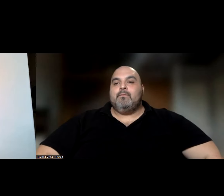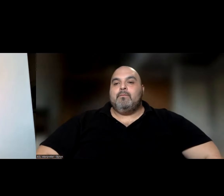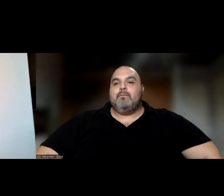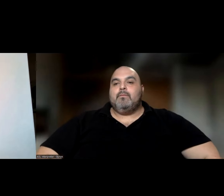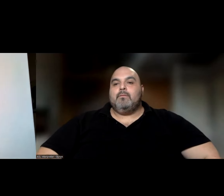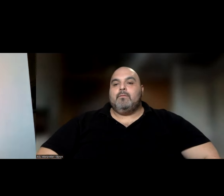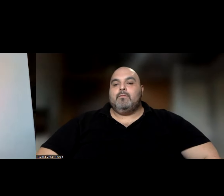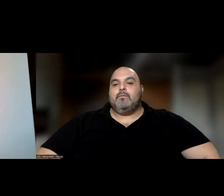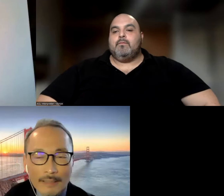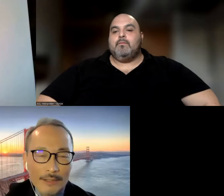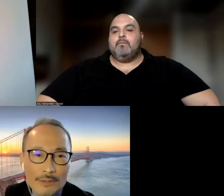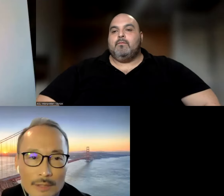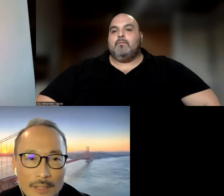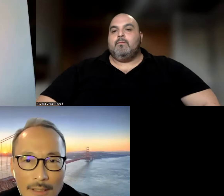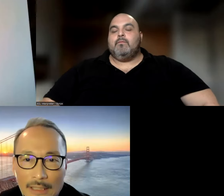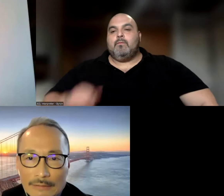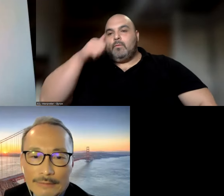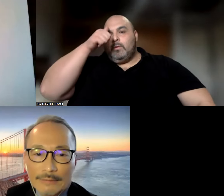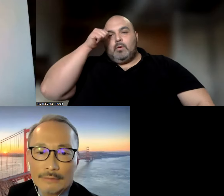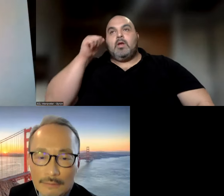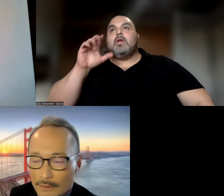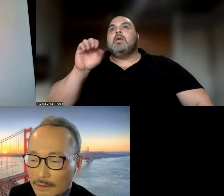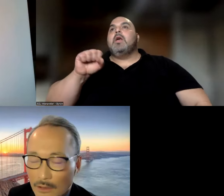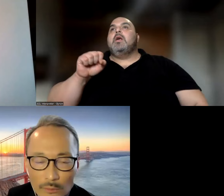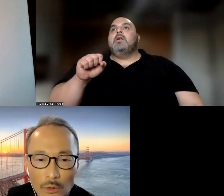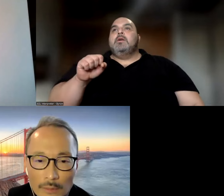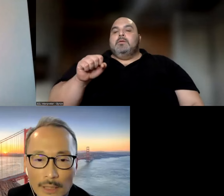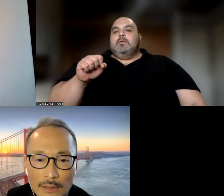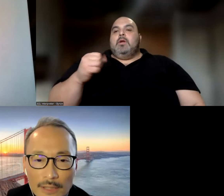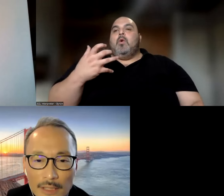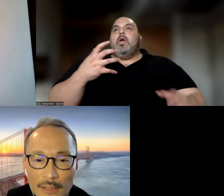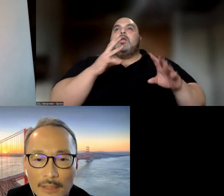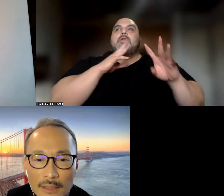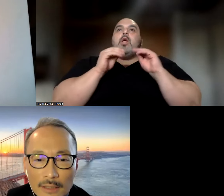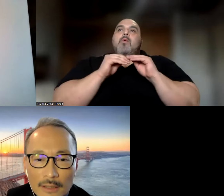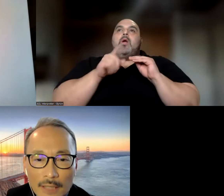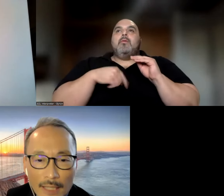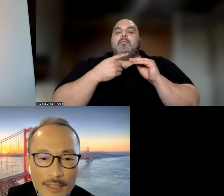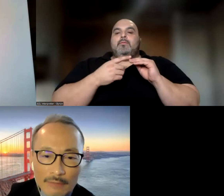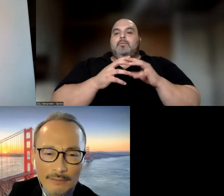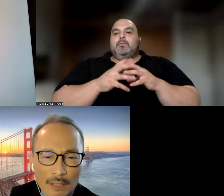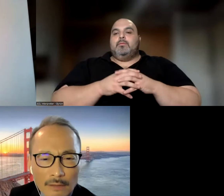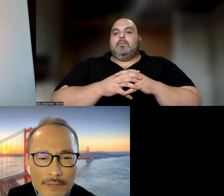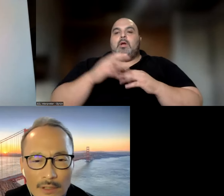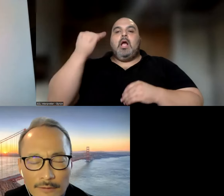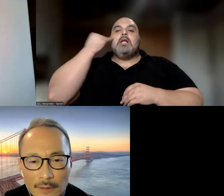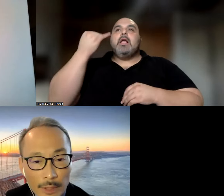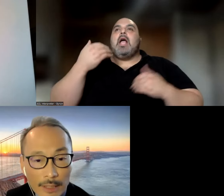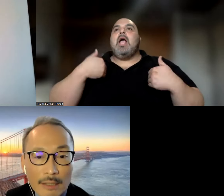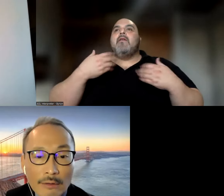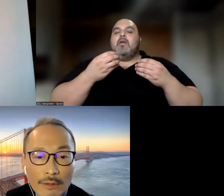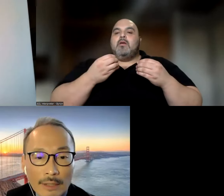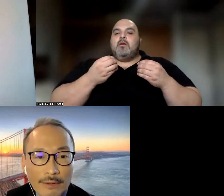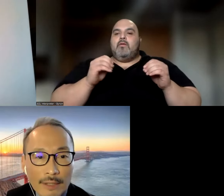Derek. Yeah, I'd like to kind of talk more about the idea of having Office of